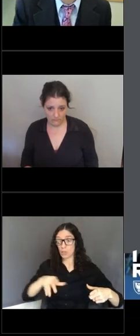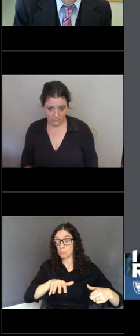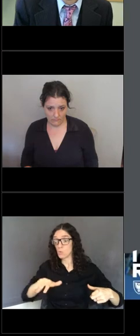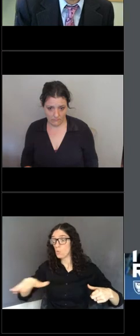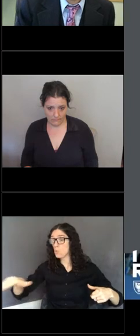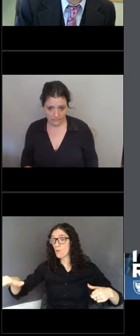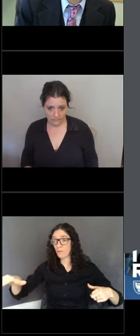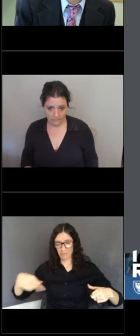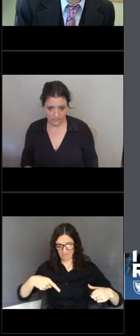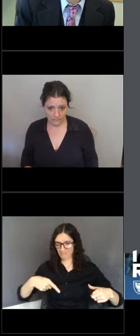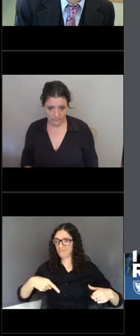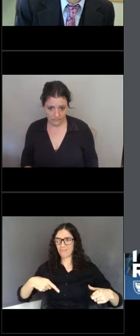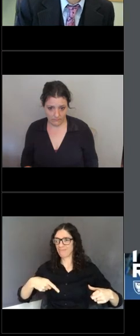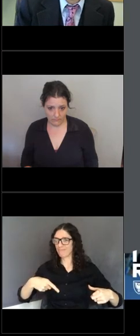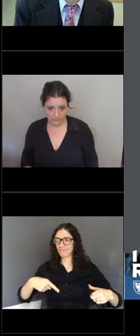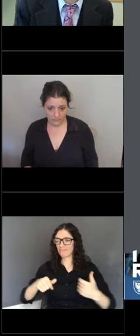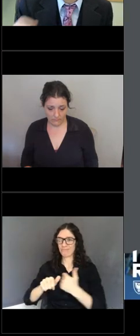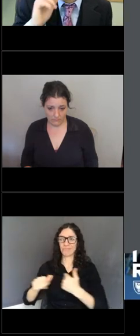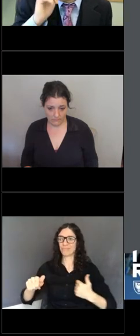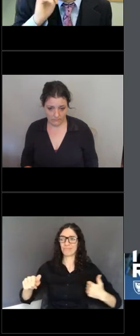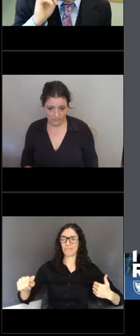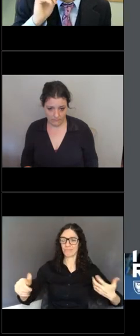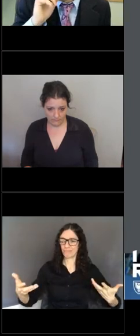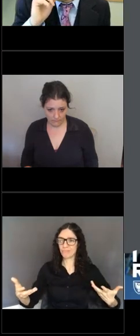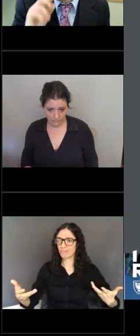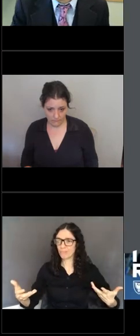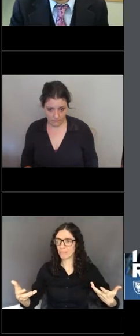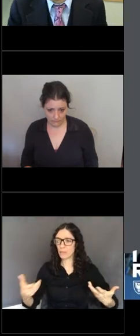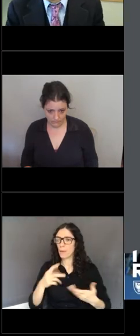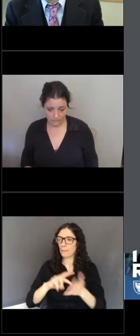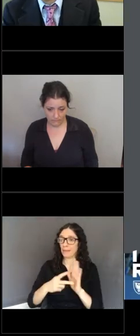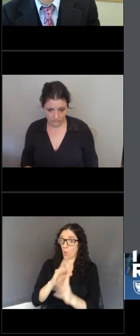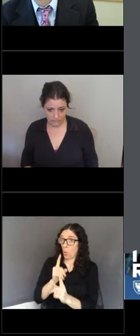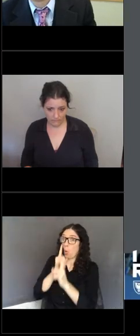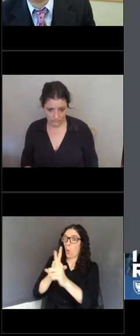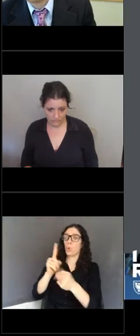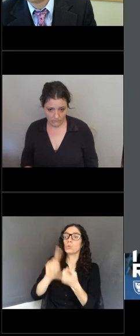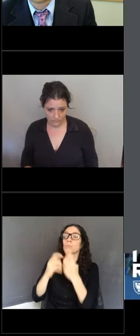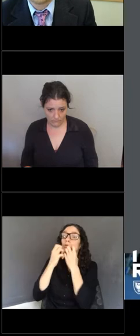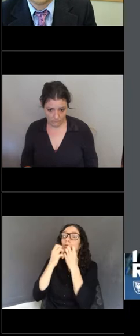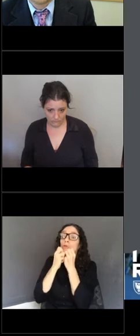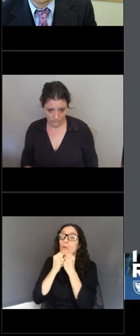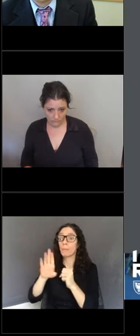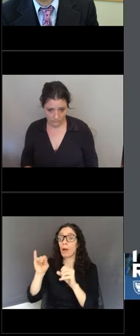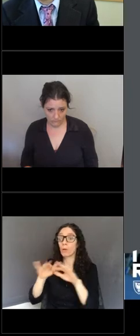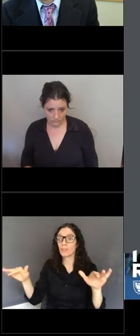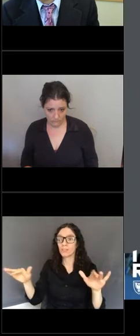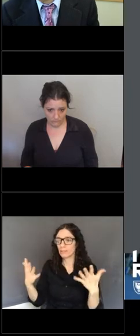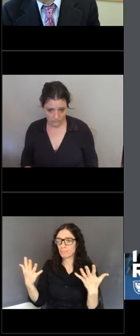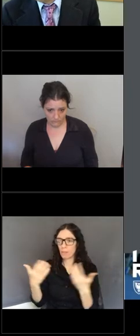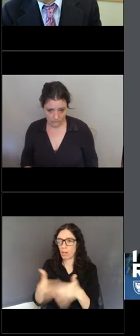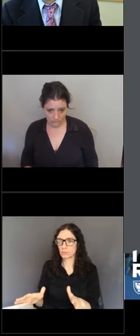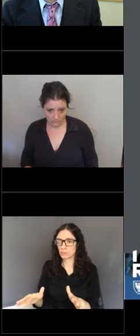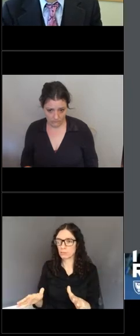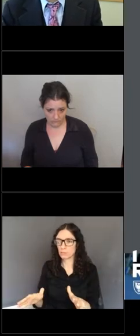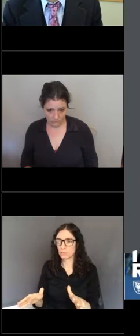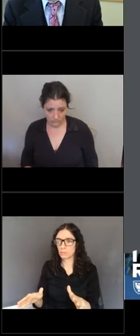and mitigate and be able to attain their goals of still being able to meet their biodiversity targets.